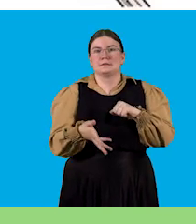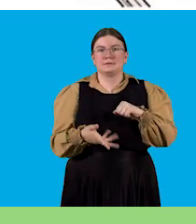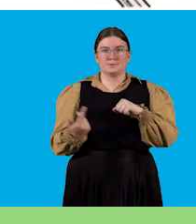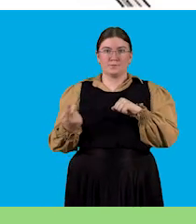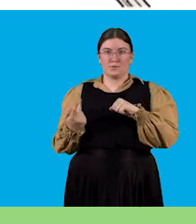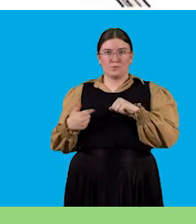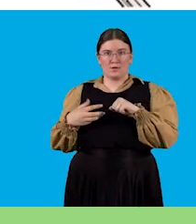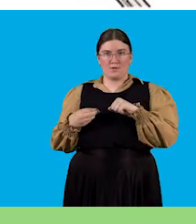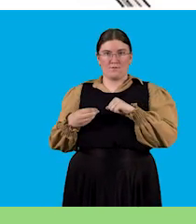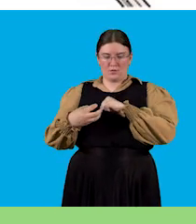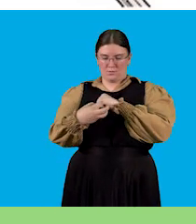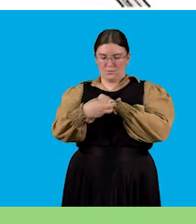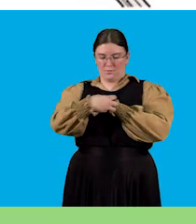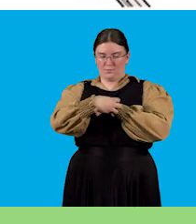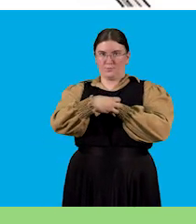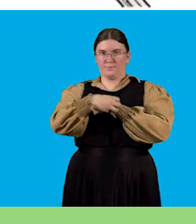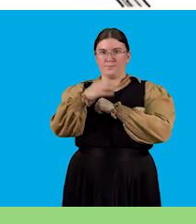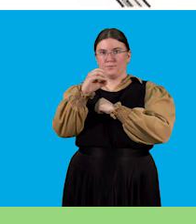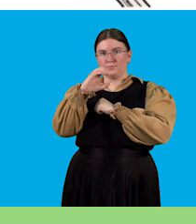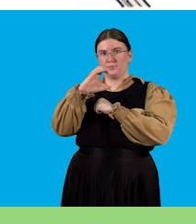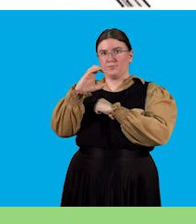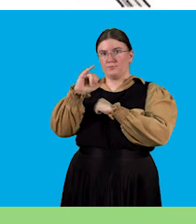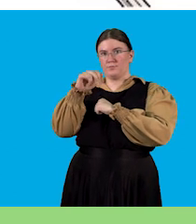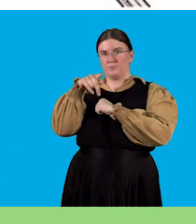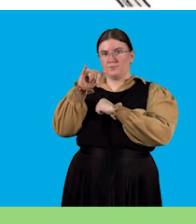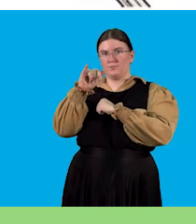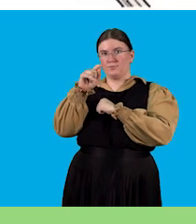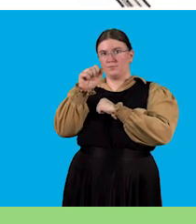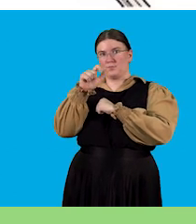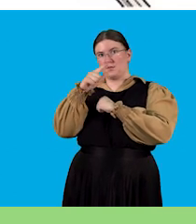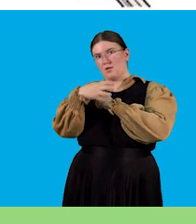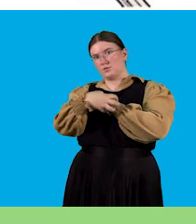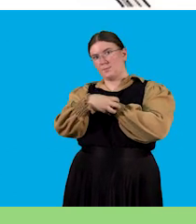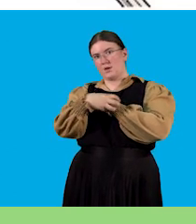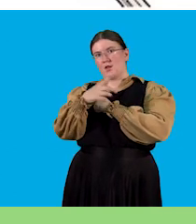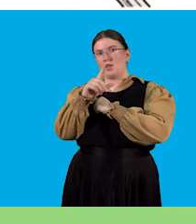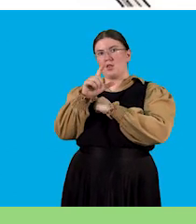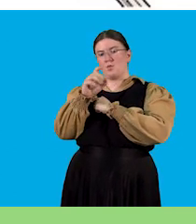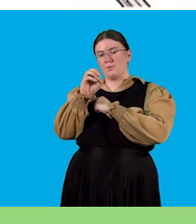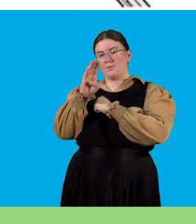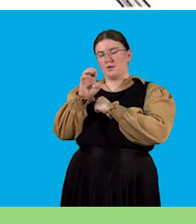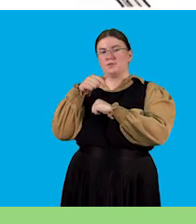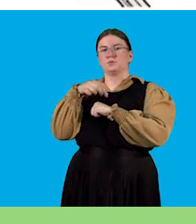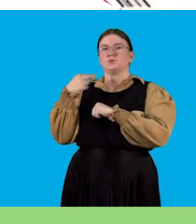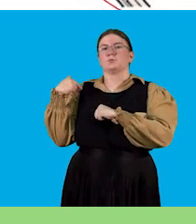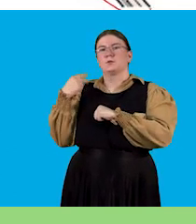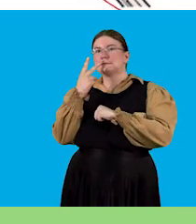occipital lobe, which is responsible for sight. We then have another part